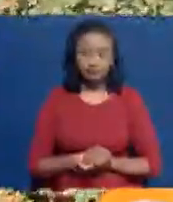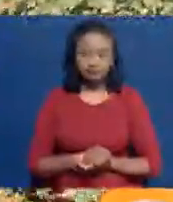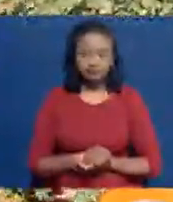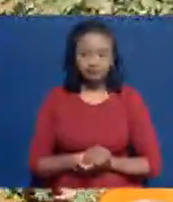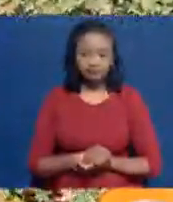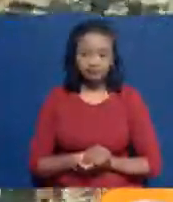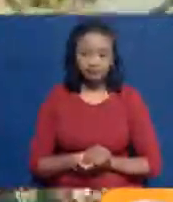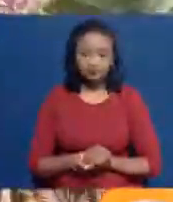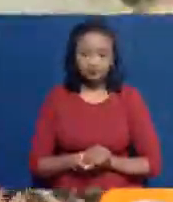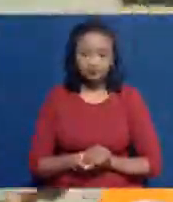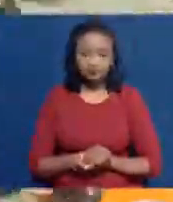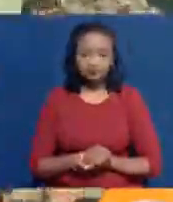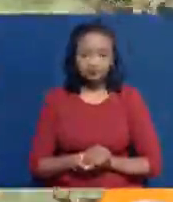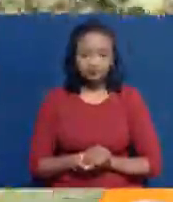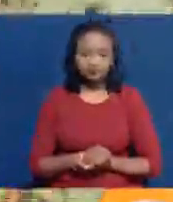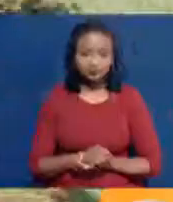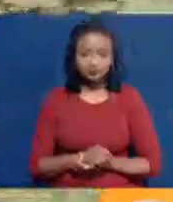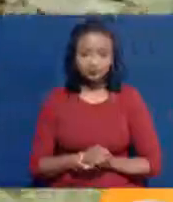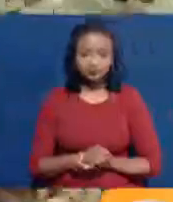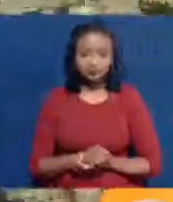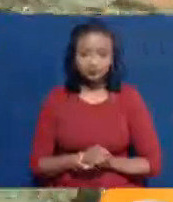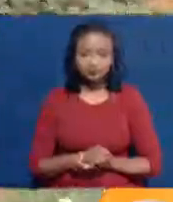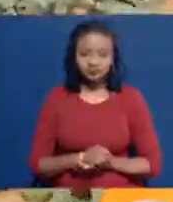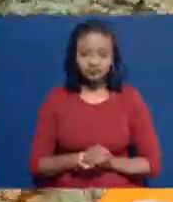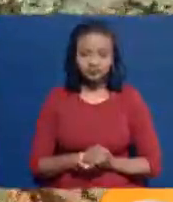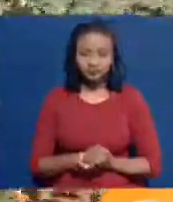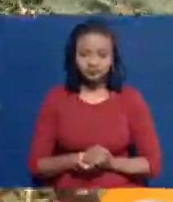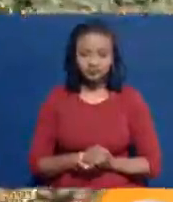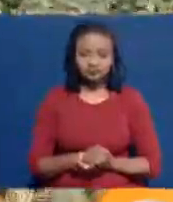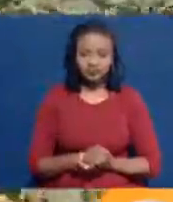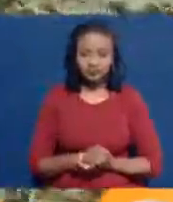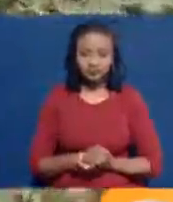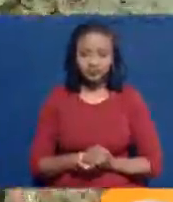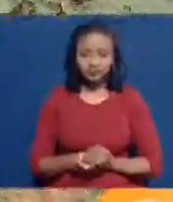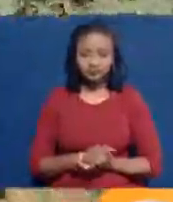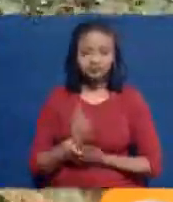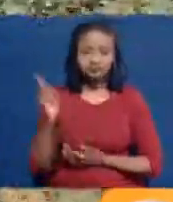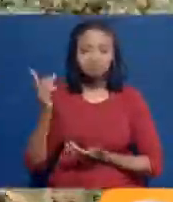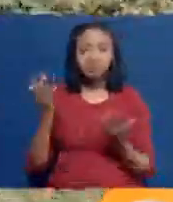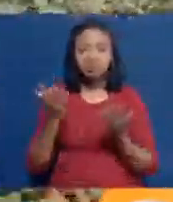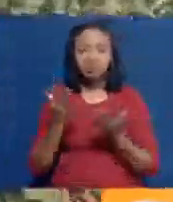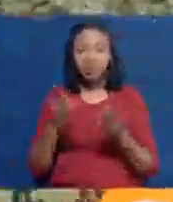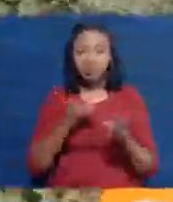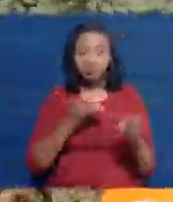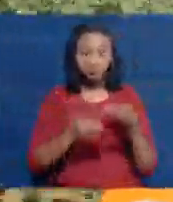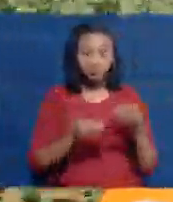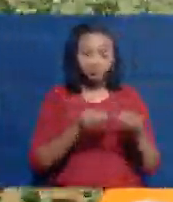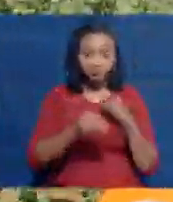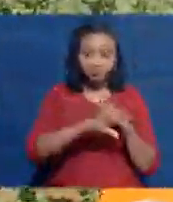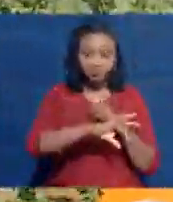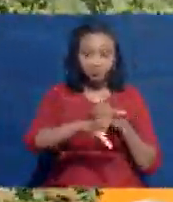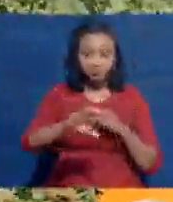A breath of fresh air is sweeping across cotton fields in Busia County.